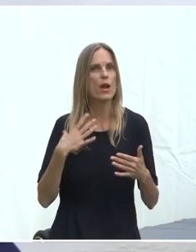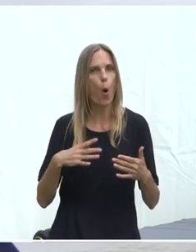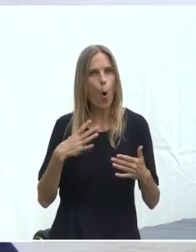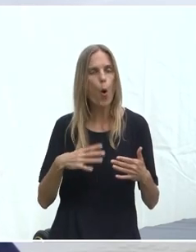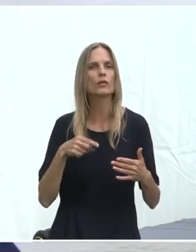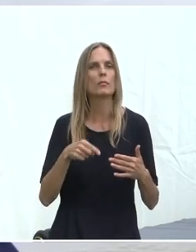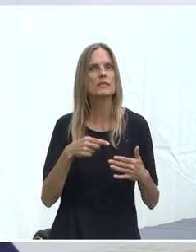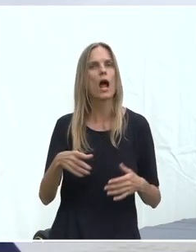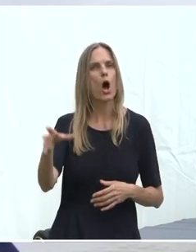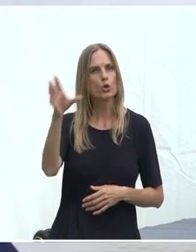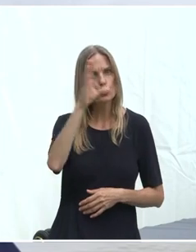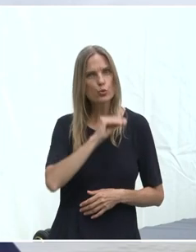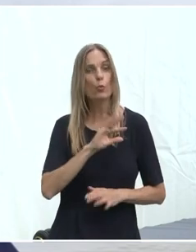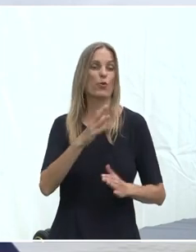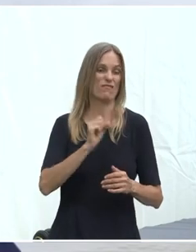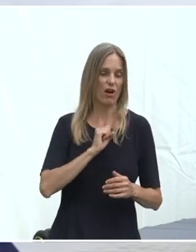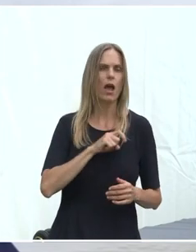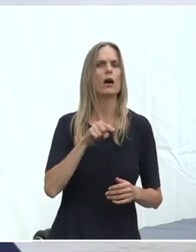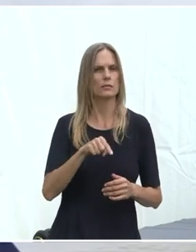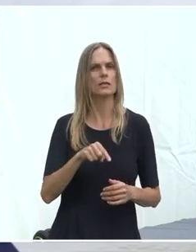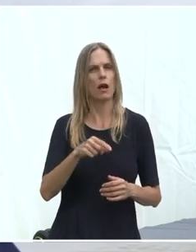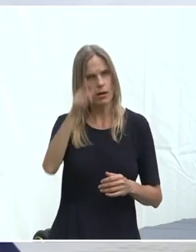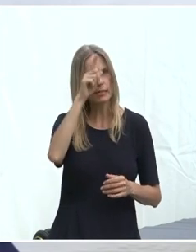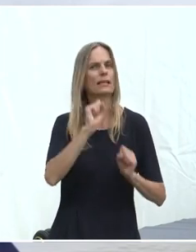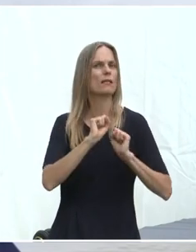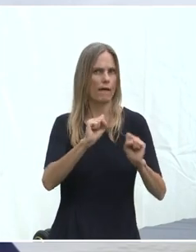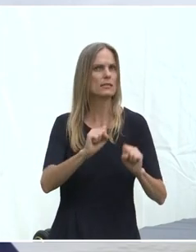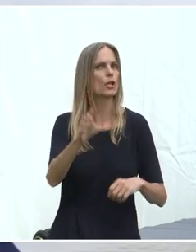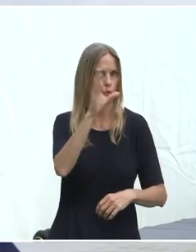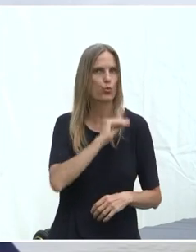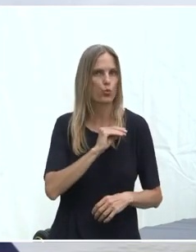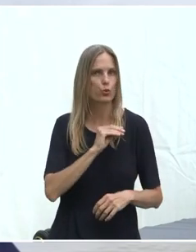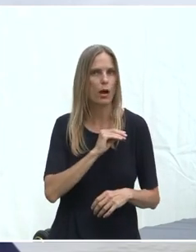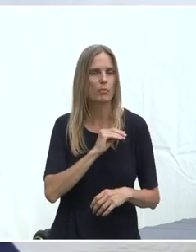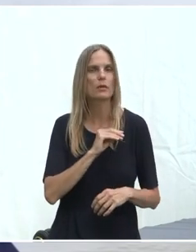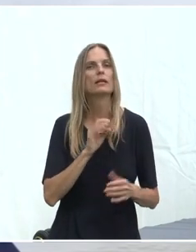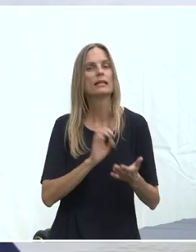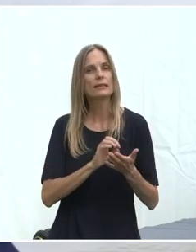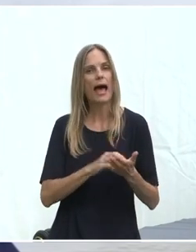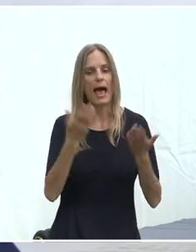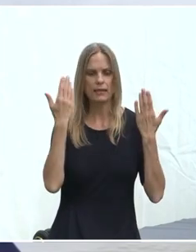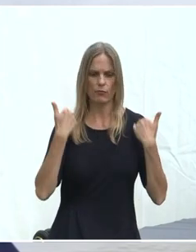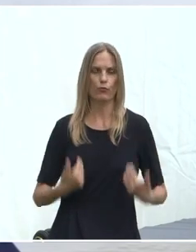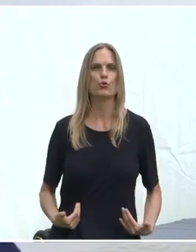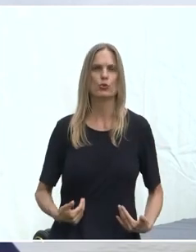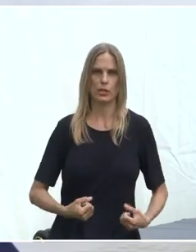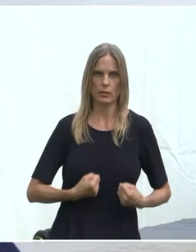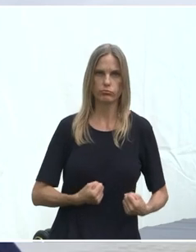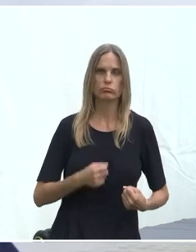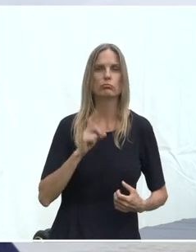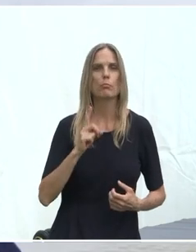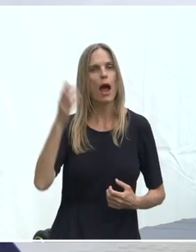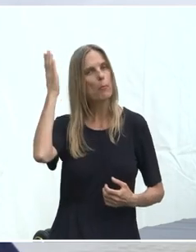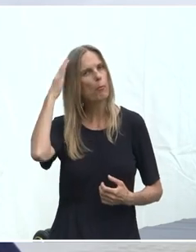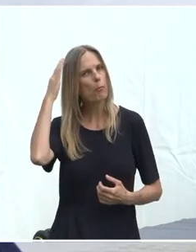country when the need comes. So this means you're in the necessary physical shape and mental state to